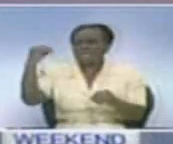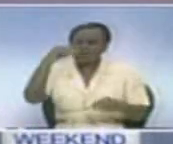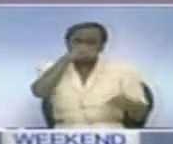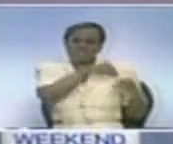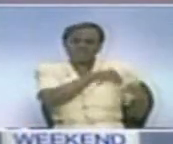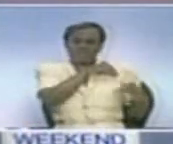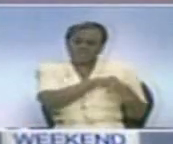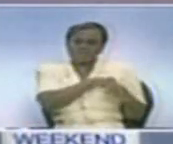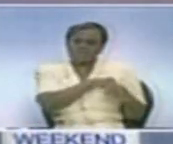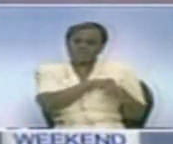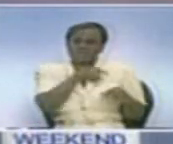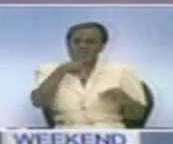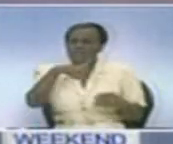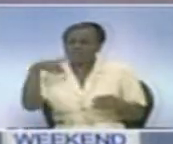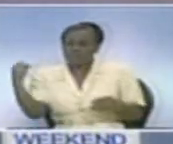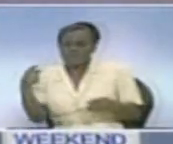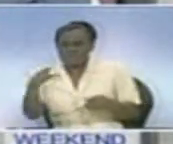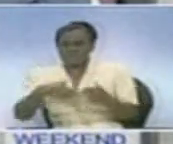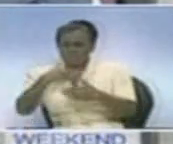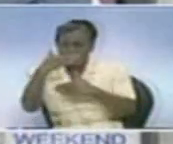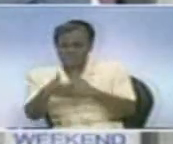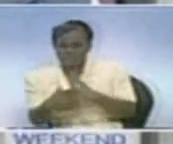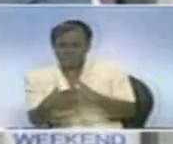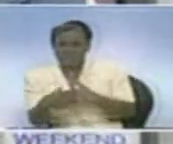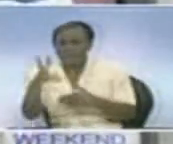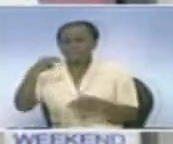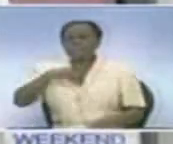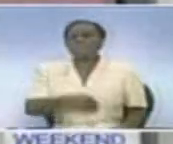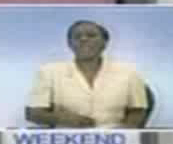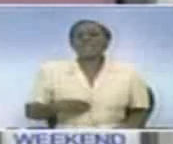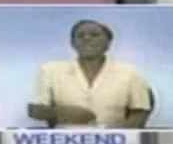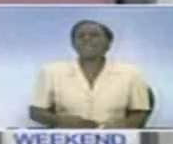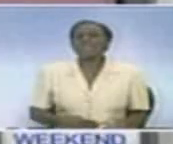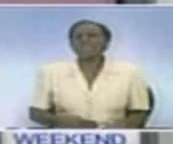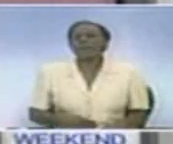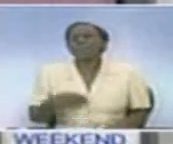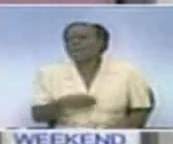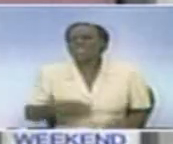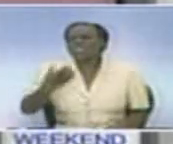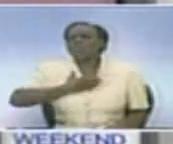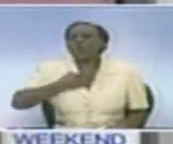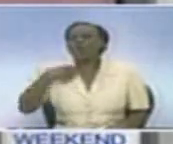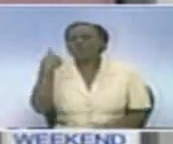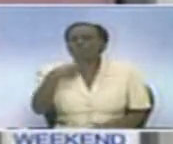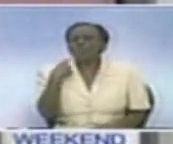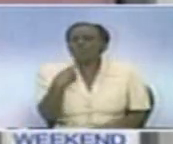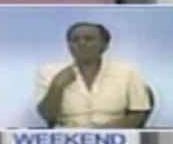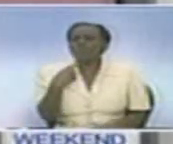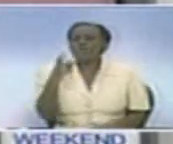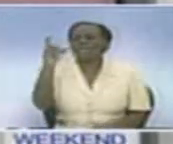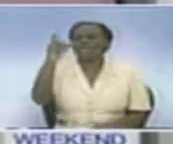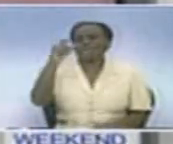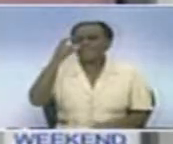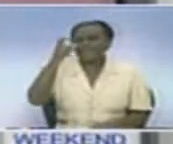say, Mukunubi, you are going to Itu, which is the next town, Malindi. Mm-hmm. Who is Malindi? The Italians.